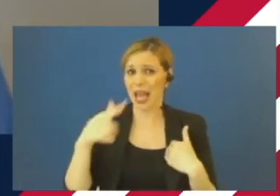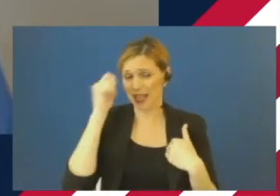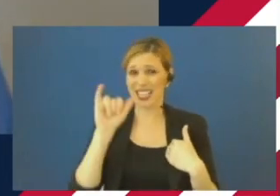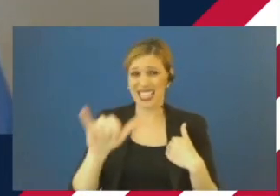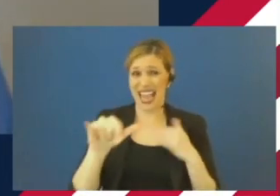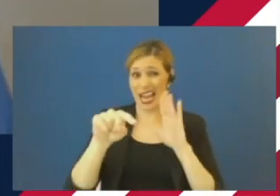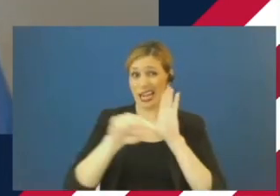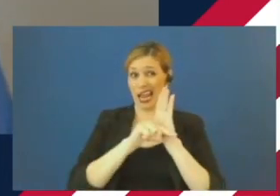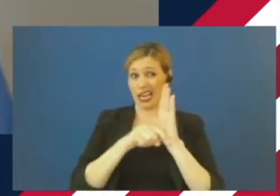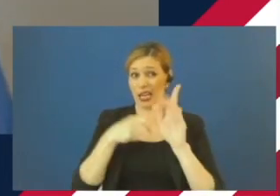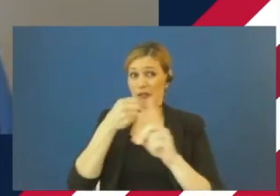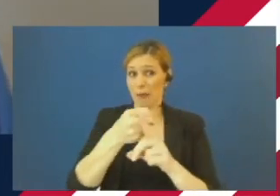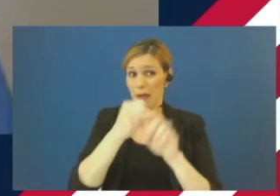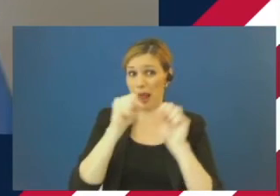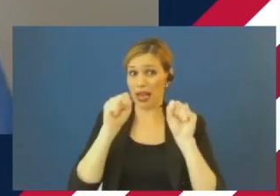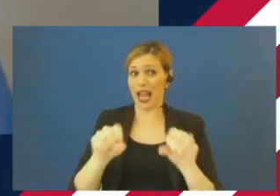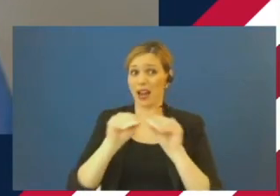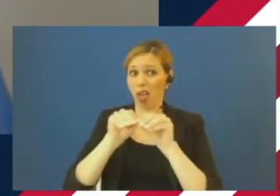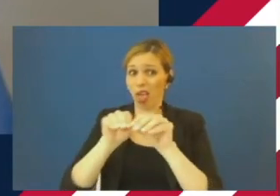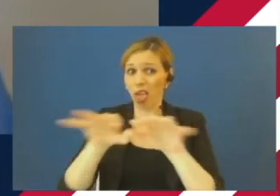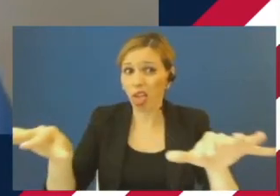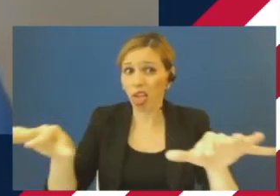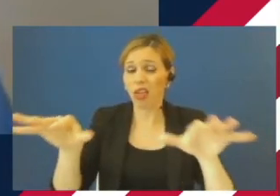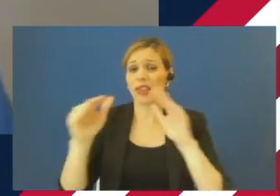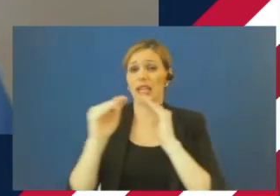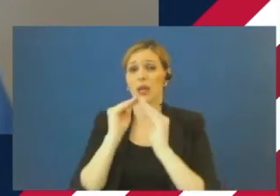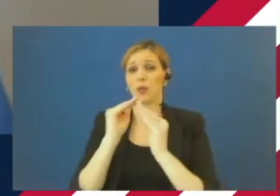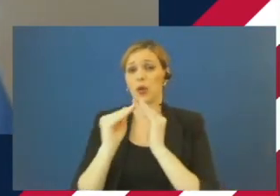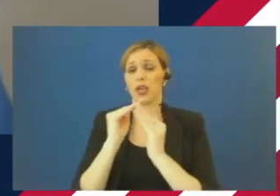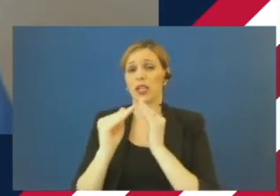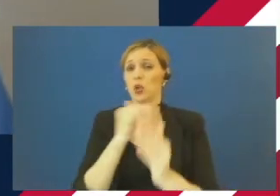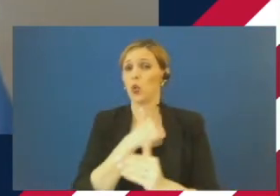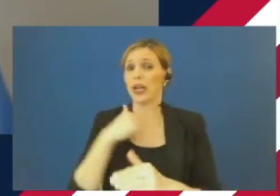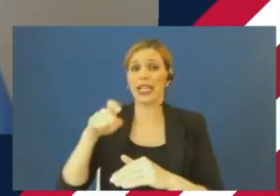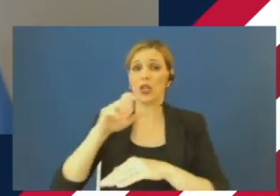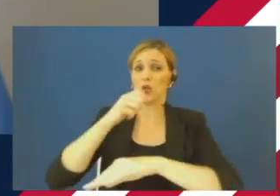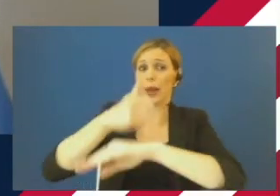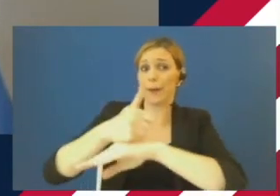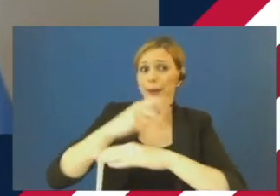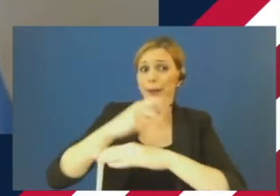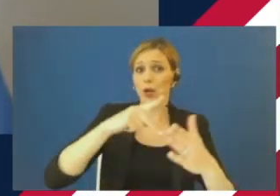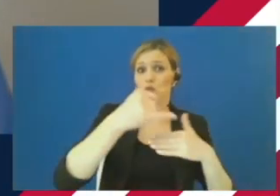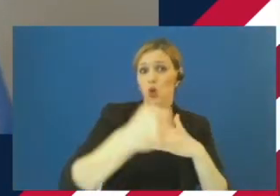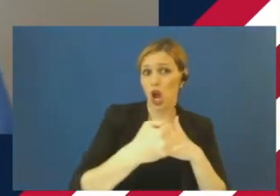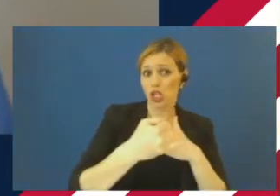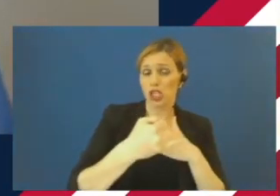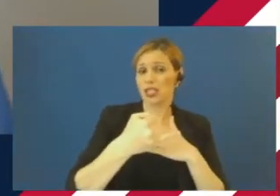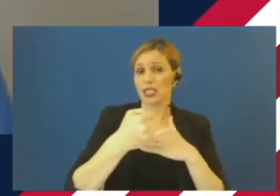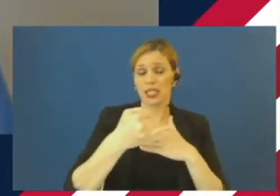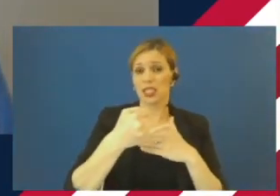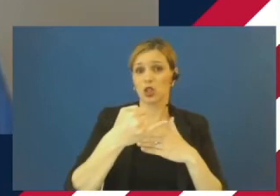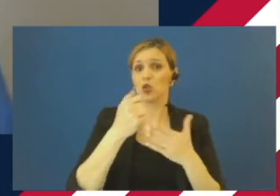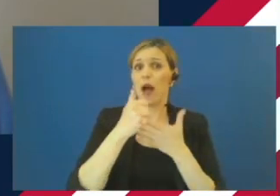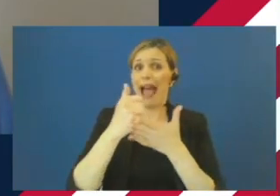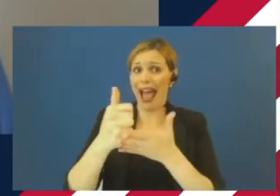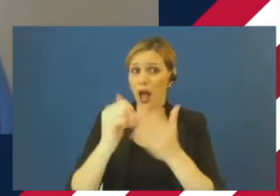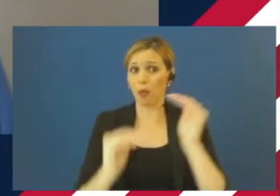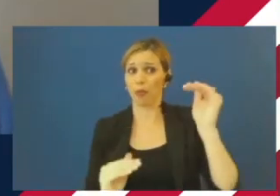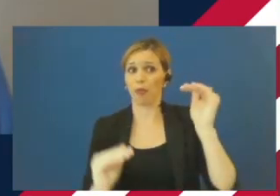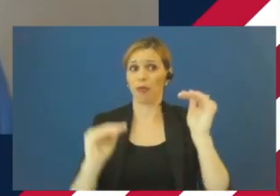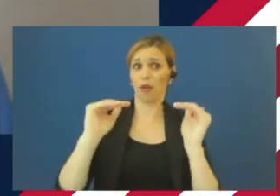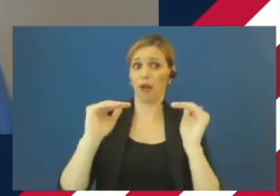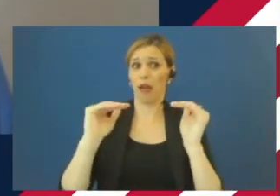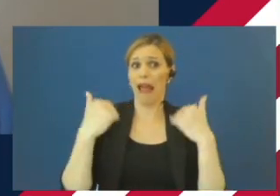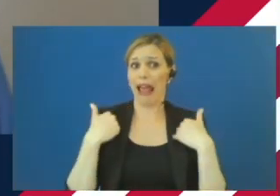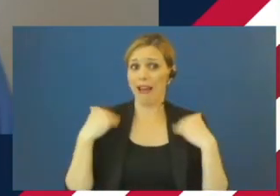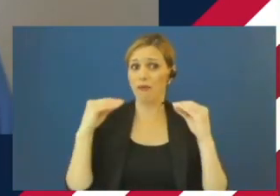support programs that allow communities to implement projects to address their own environmental disparities, and we must ensure that the most